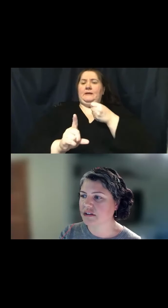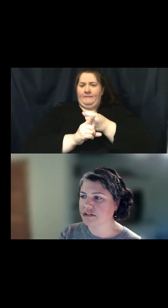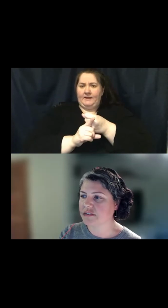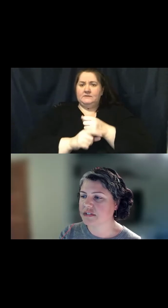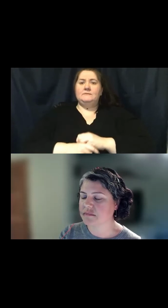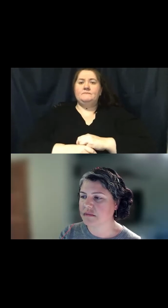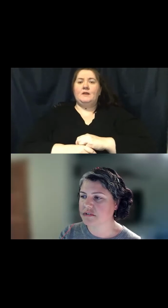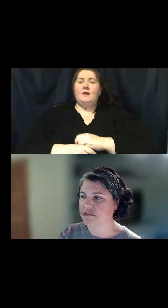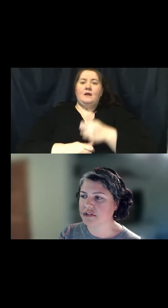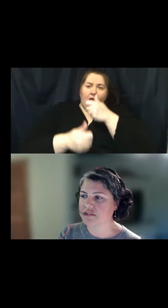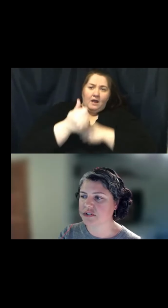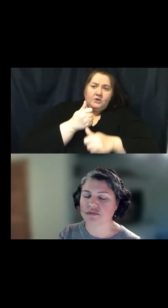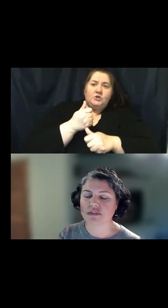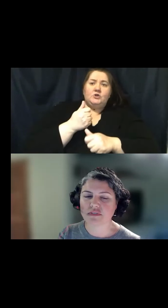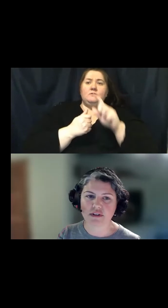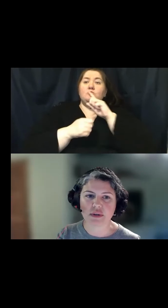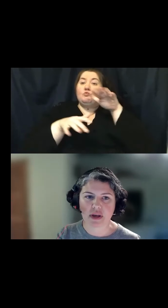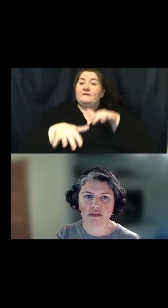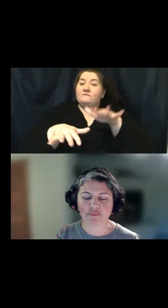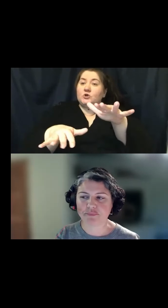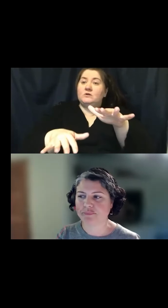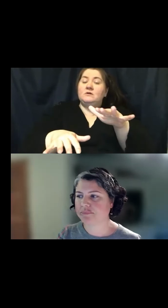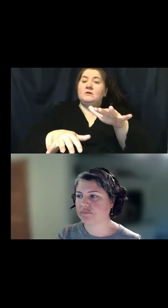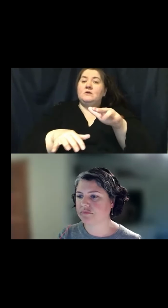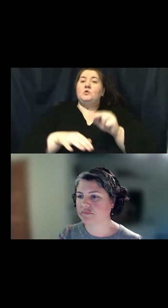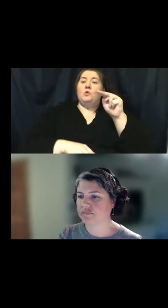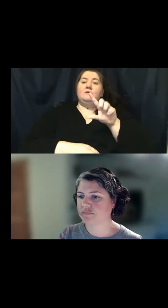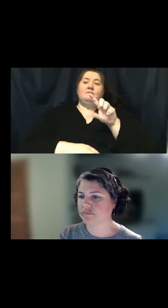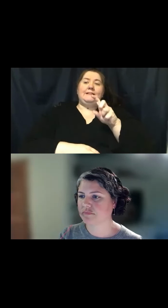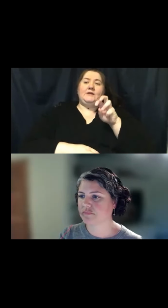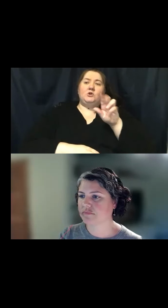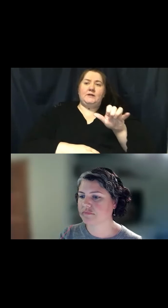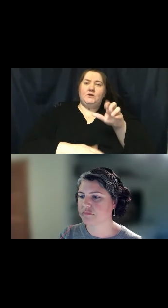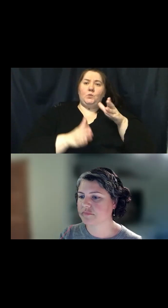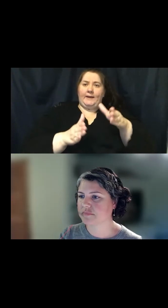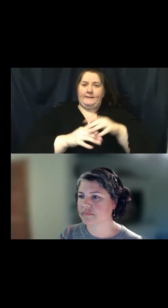going under the Sammamish River just north of Leary Way.